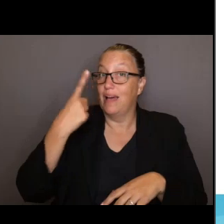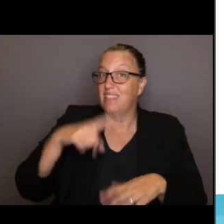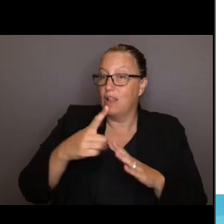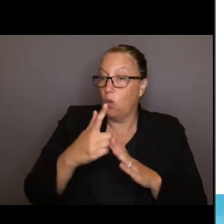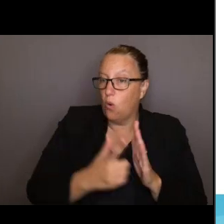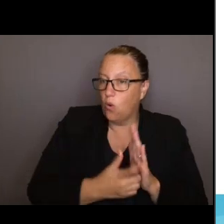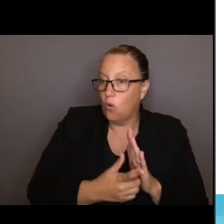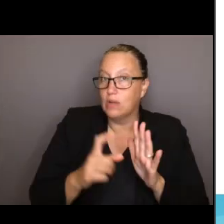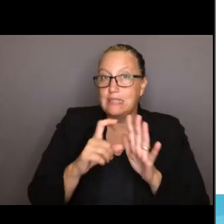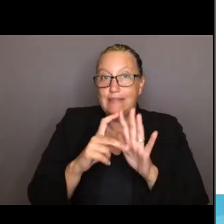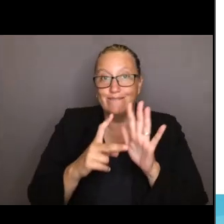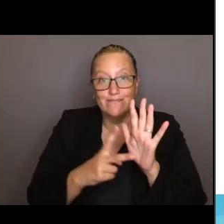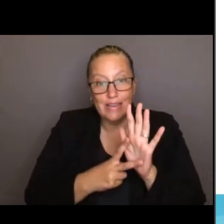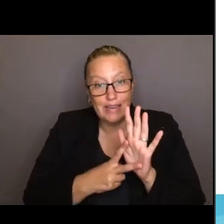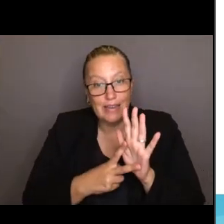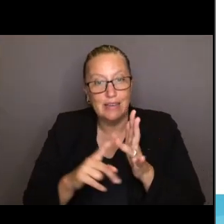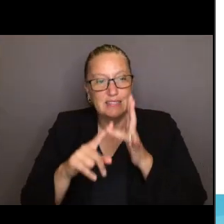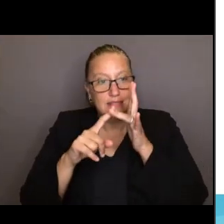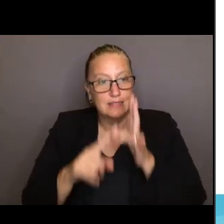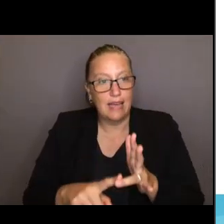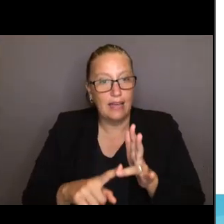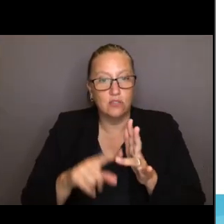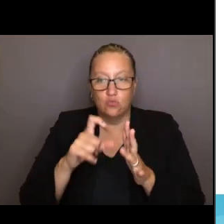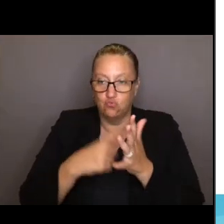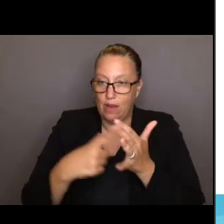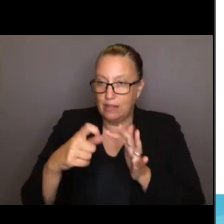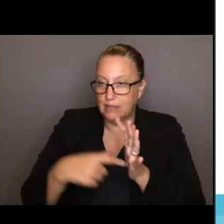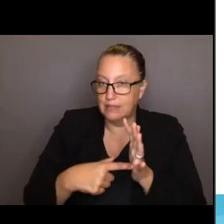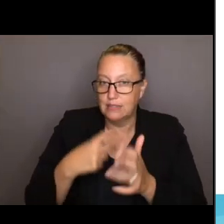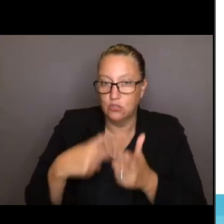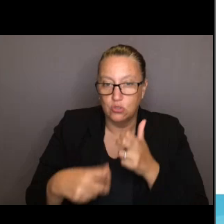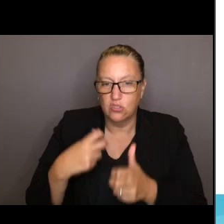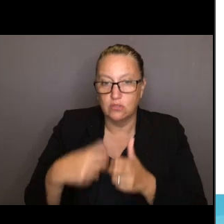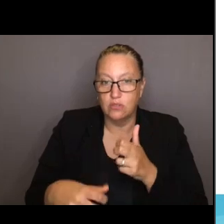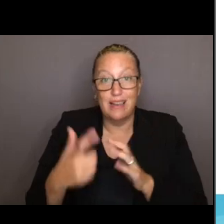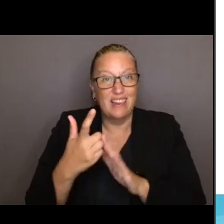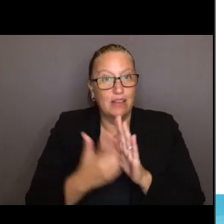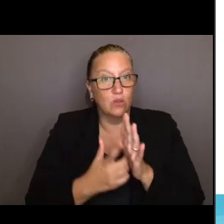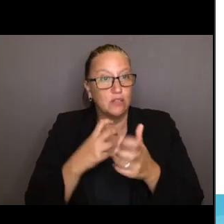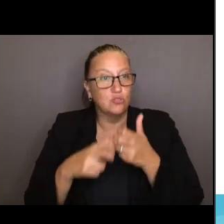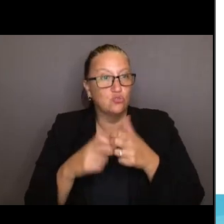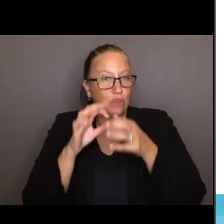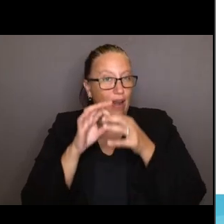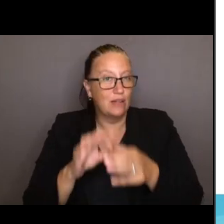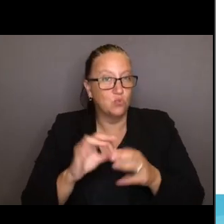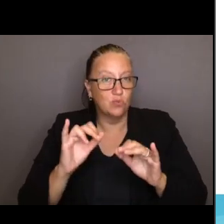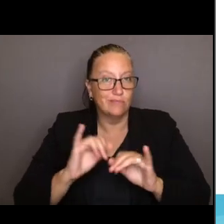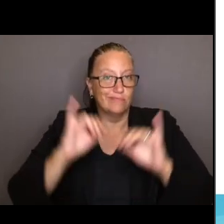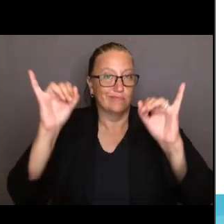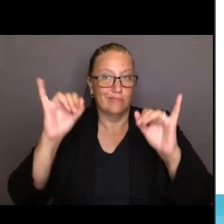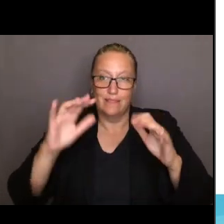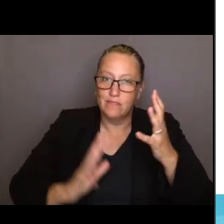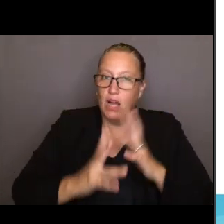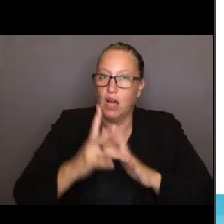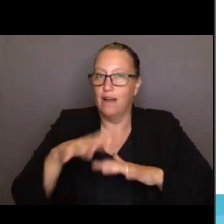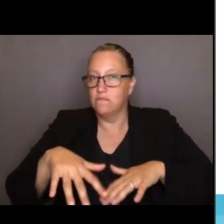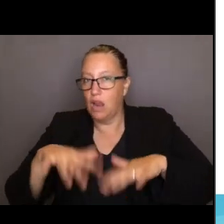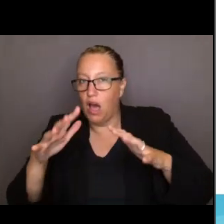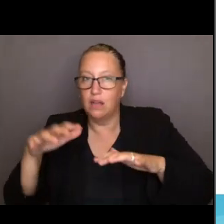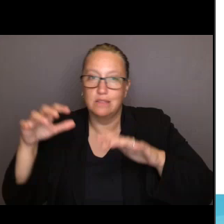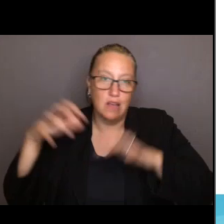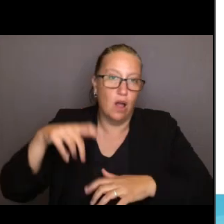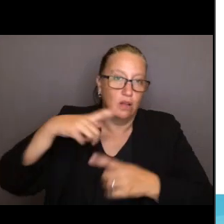and credit issues, problems with legal issues after a natural disaster. We've got a huge range of publications there that you can download